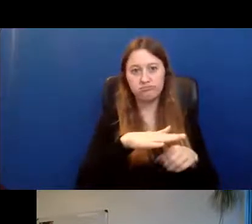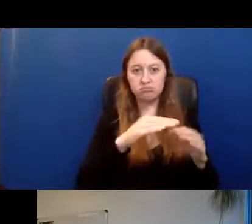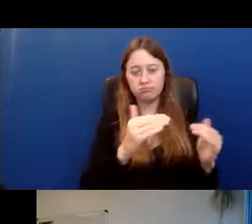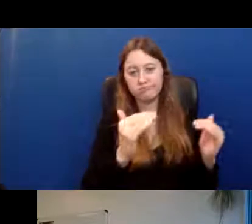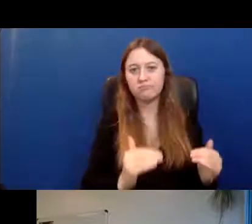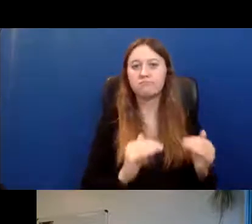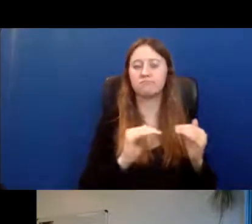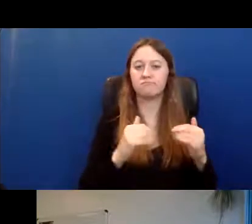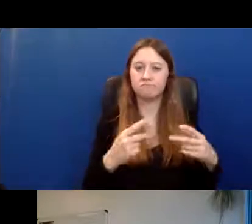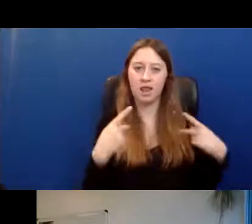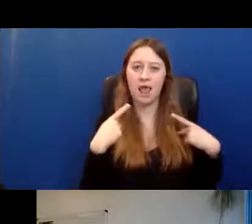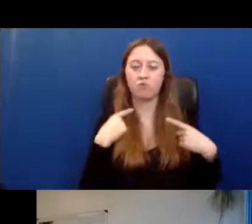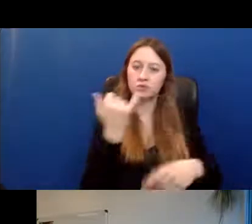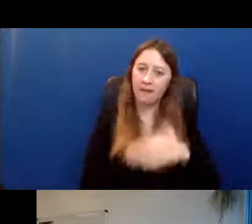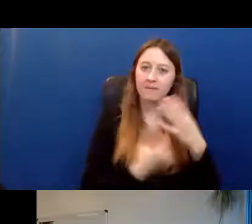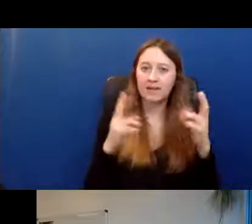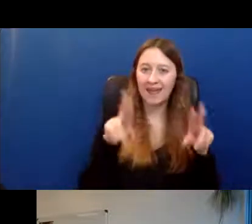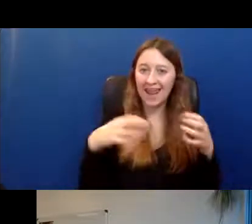these children need to be assessed.